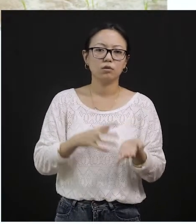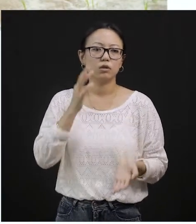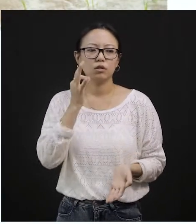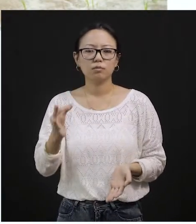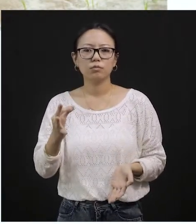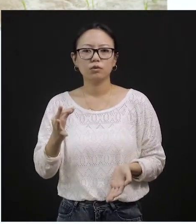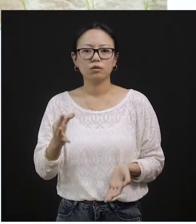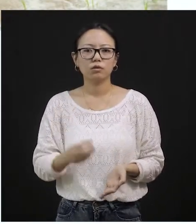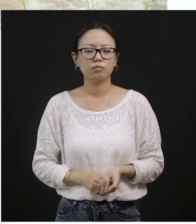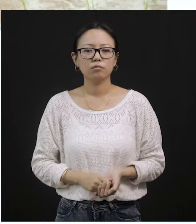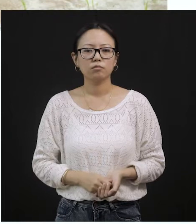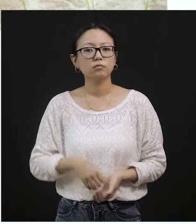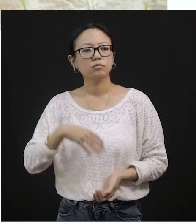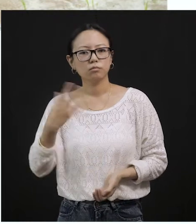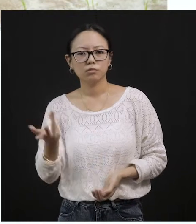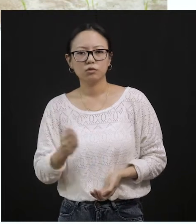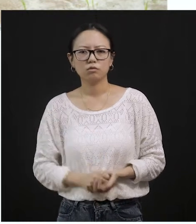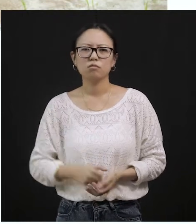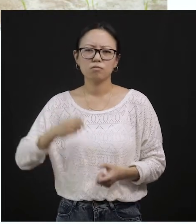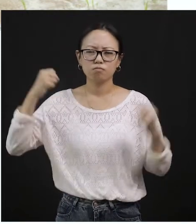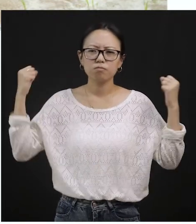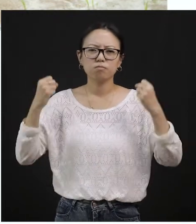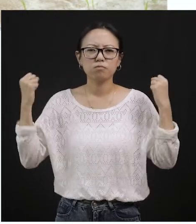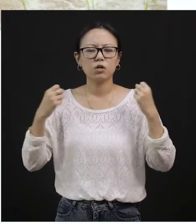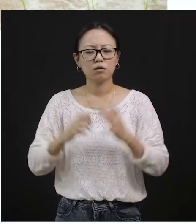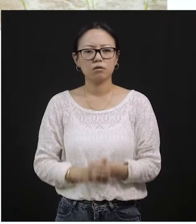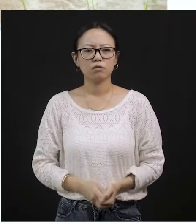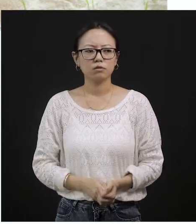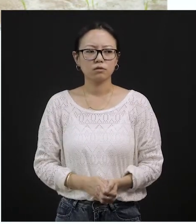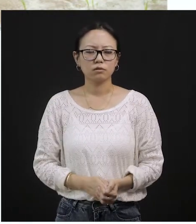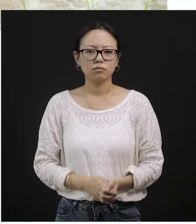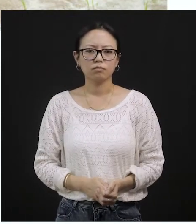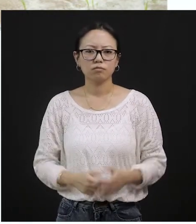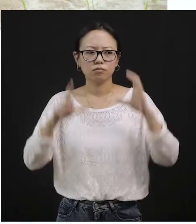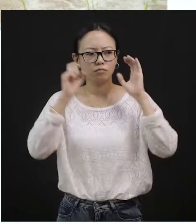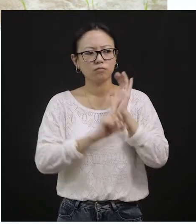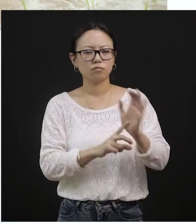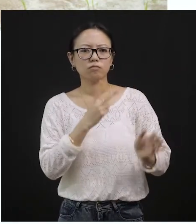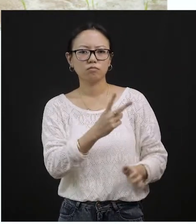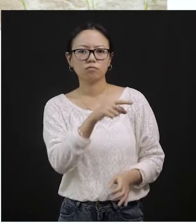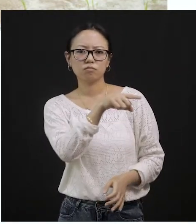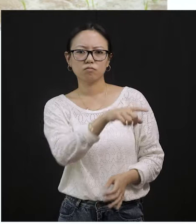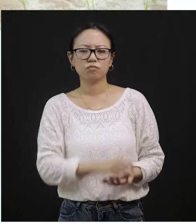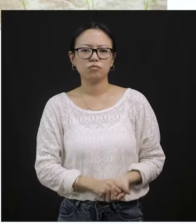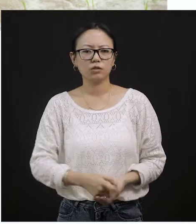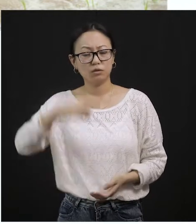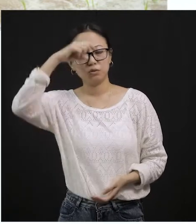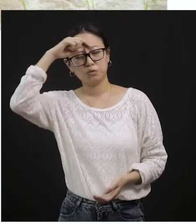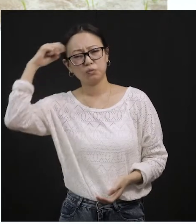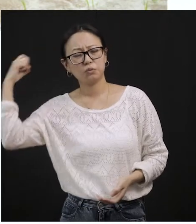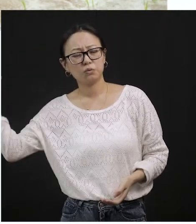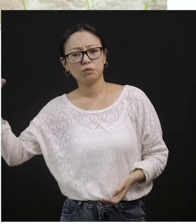they really used to work hard. Look at the picture. This farmer is working so hard, sweating so